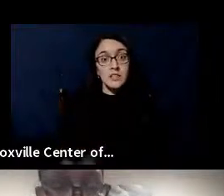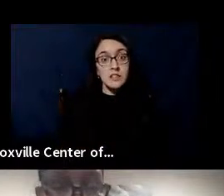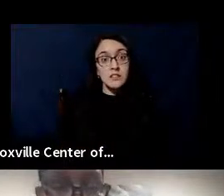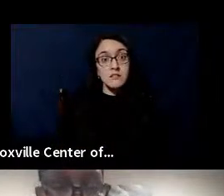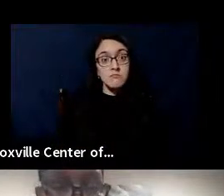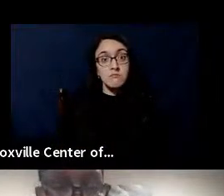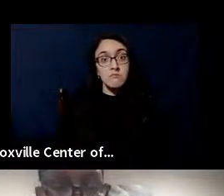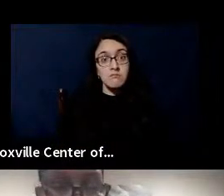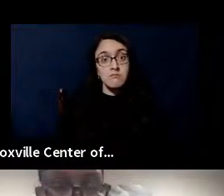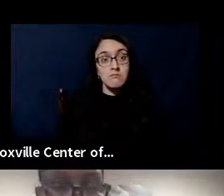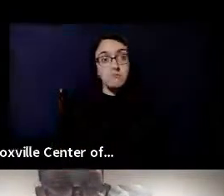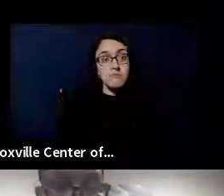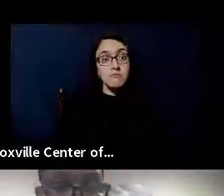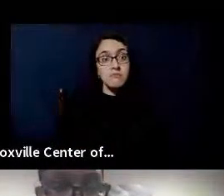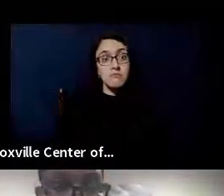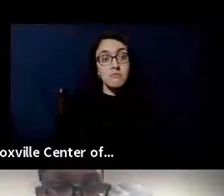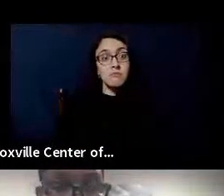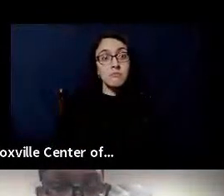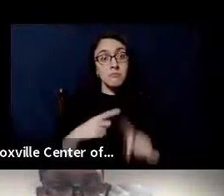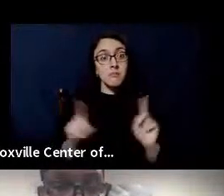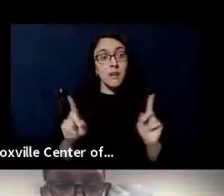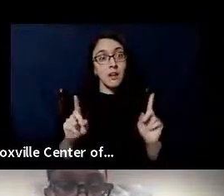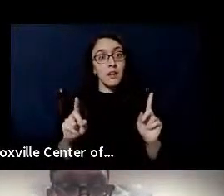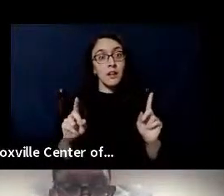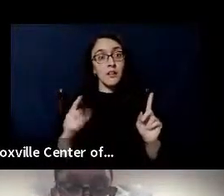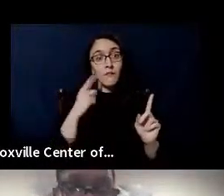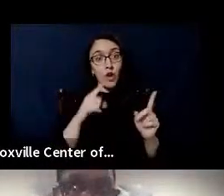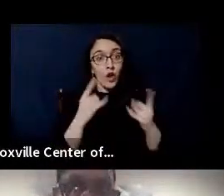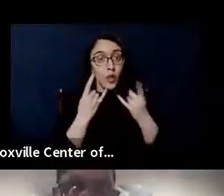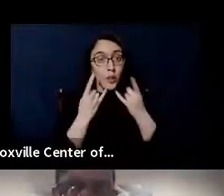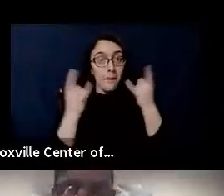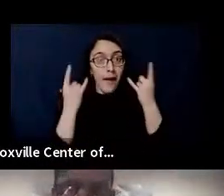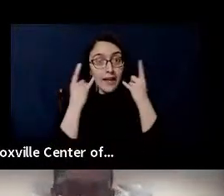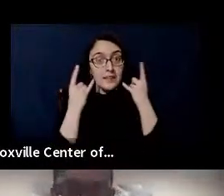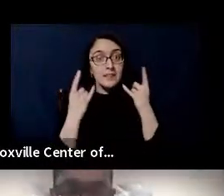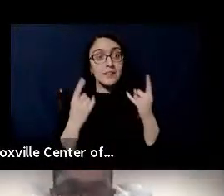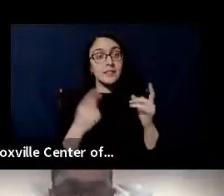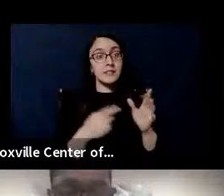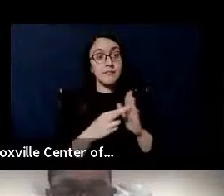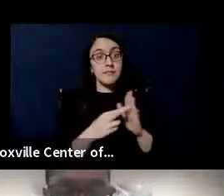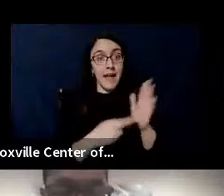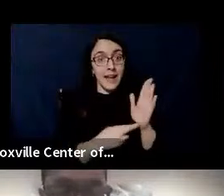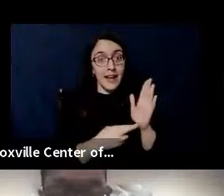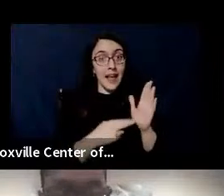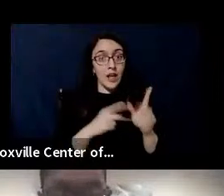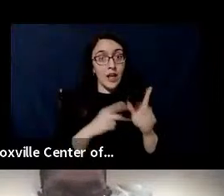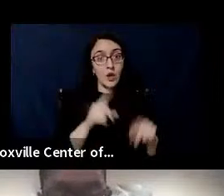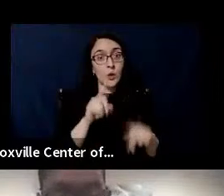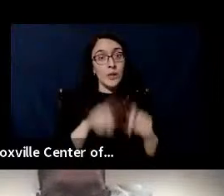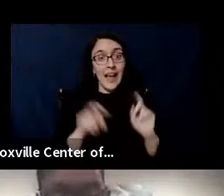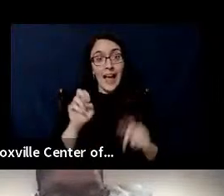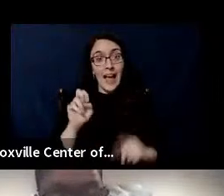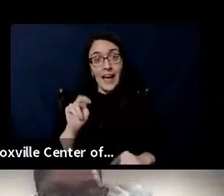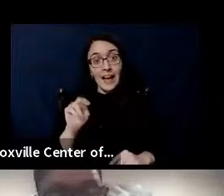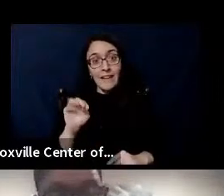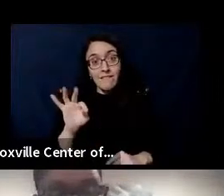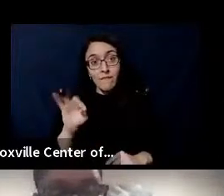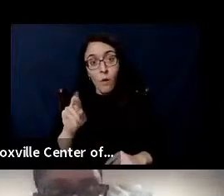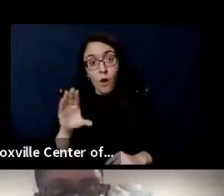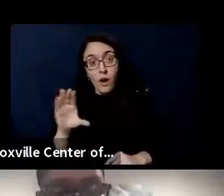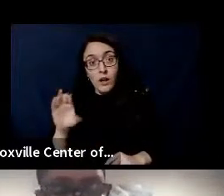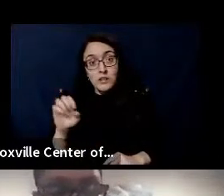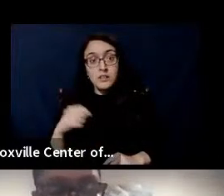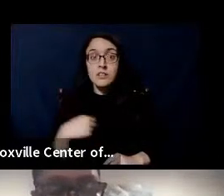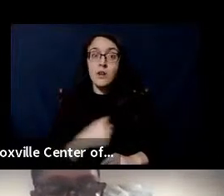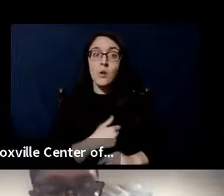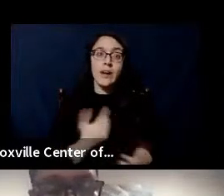Alternatively, if you don't have any teeth behind it, and I think I was the one that said that for the mask mandate, then you can't enforce it. And so I think we're in a little bit of a